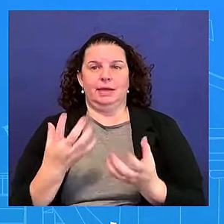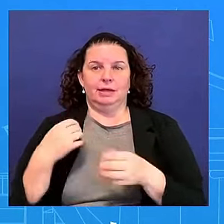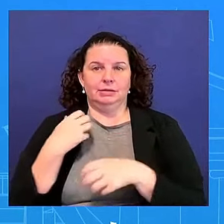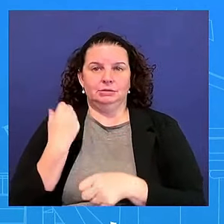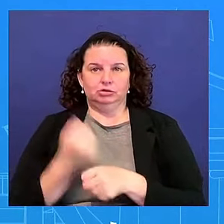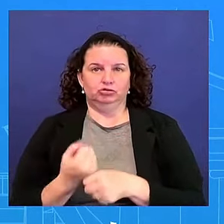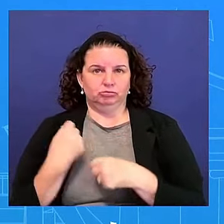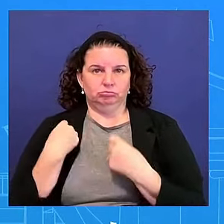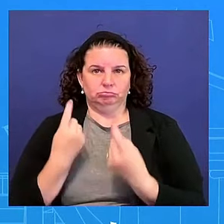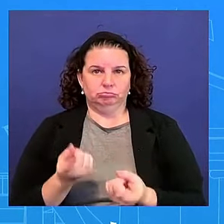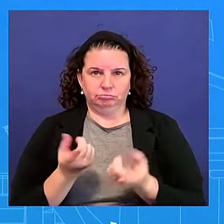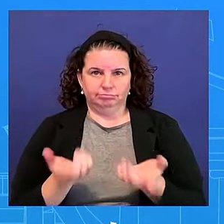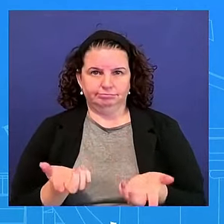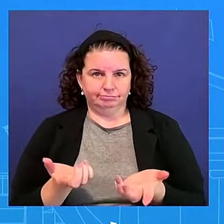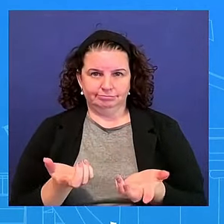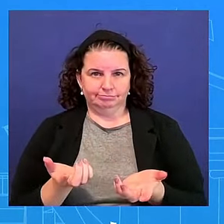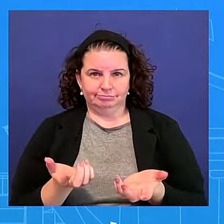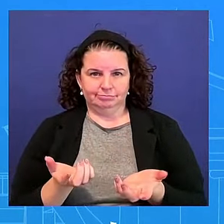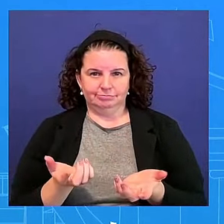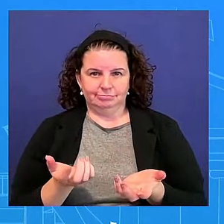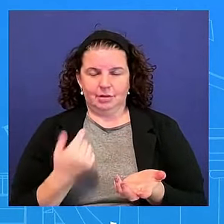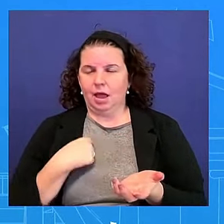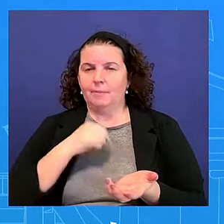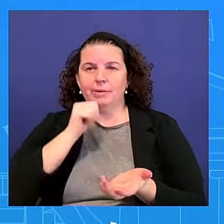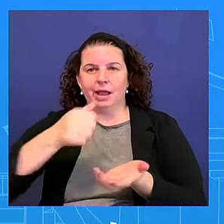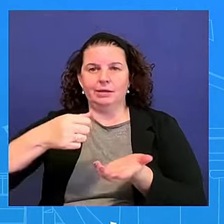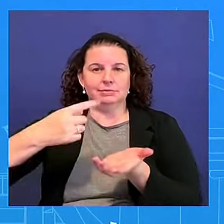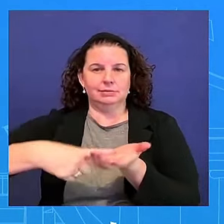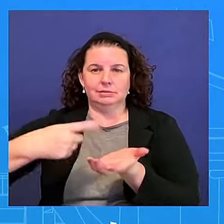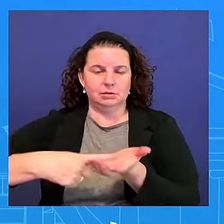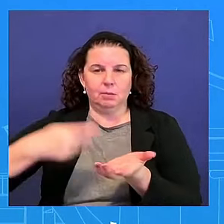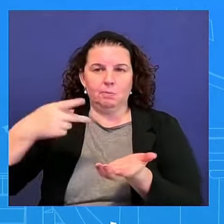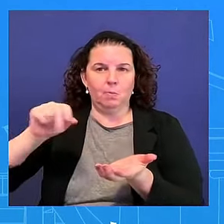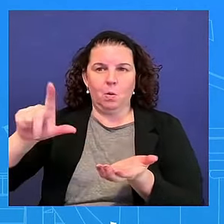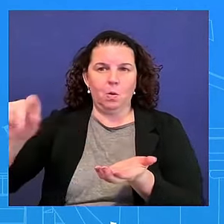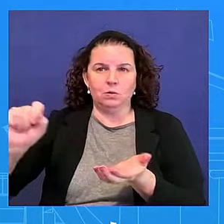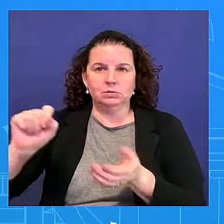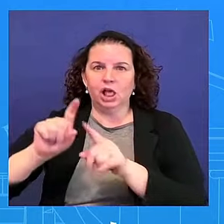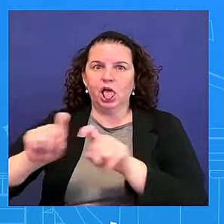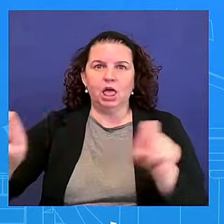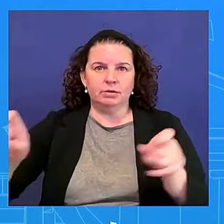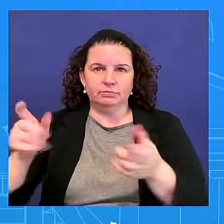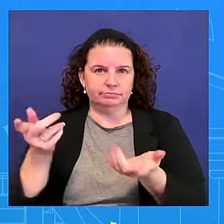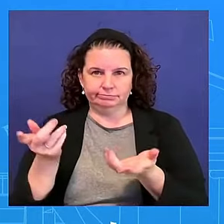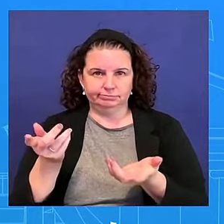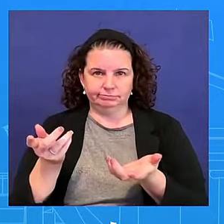to polls. It's not something I'm going to do from here. I'm just going to let the experts, the pundits, and all of you.